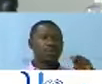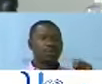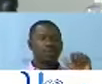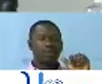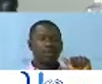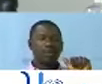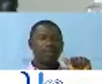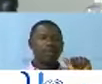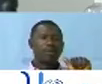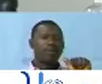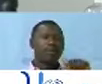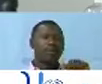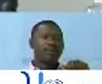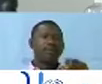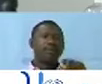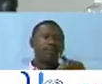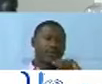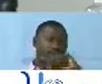jamono bobu?